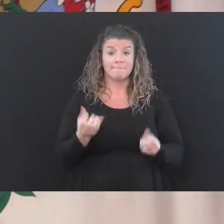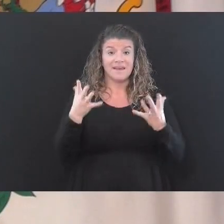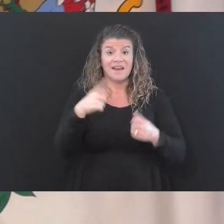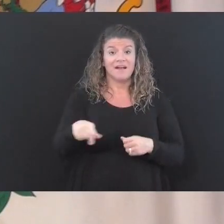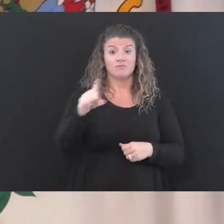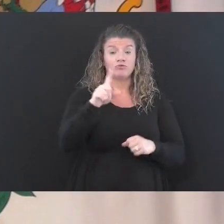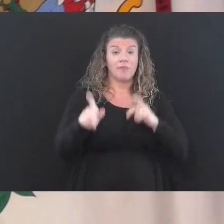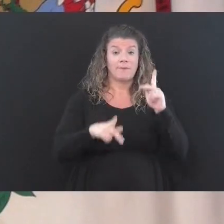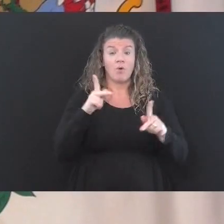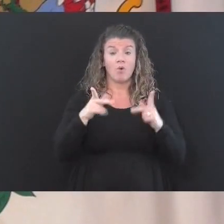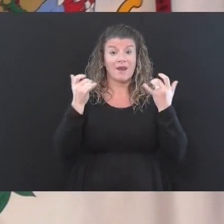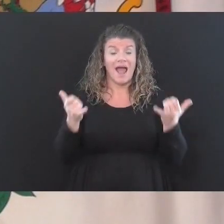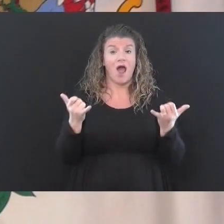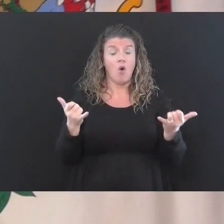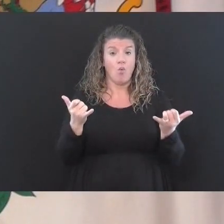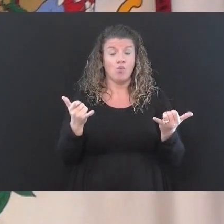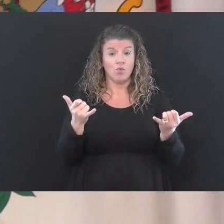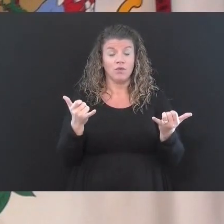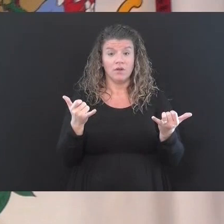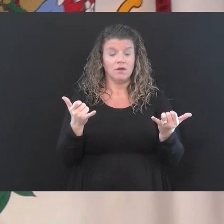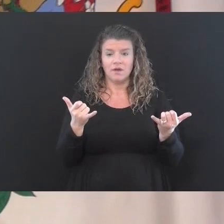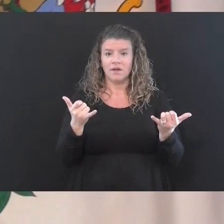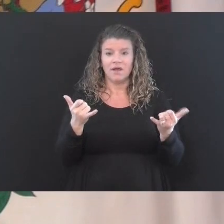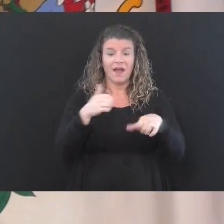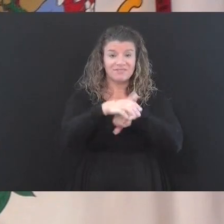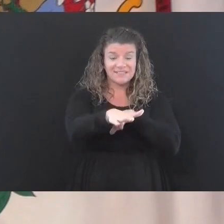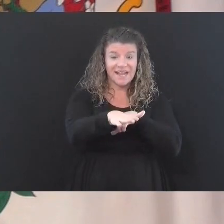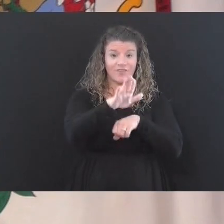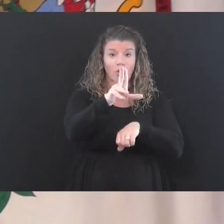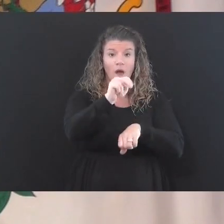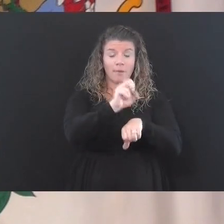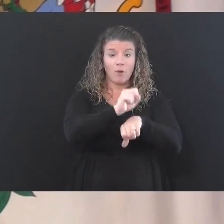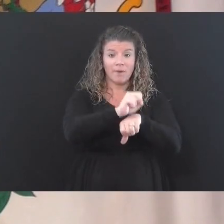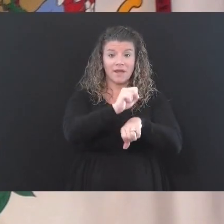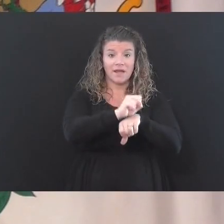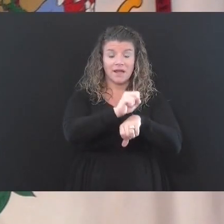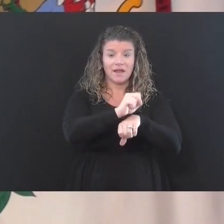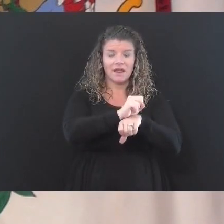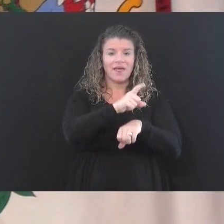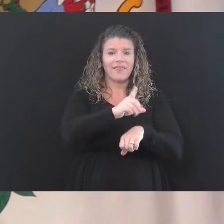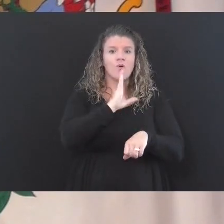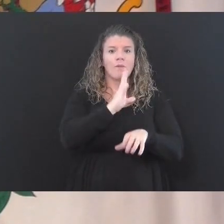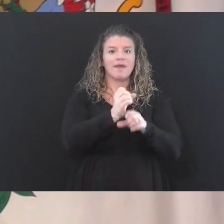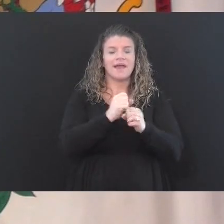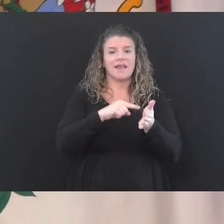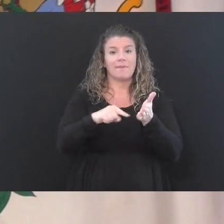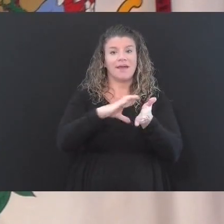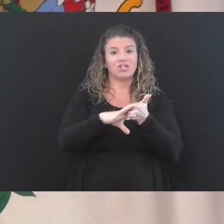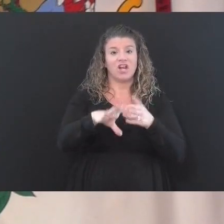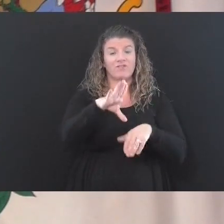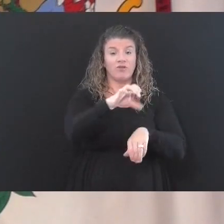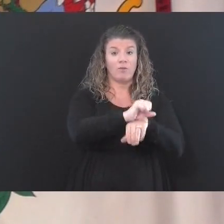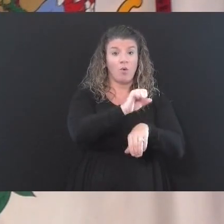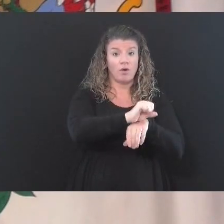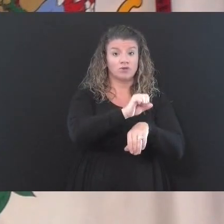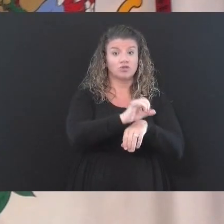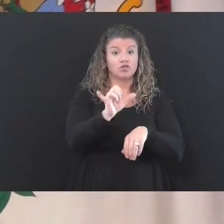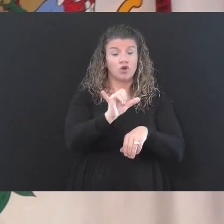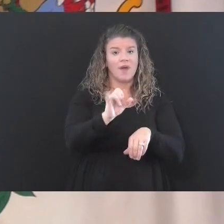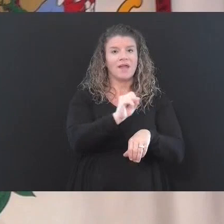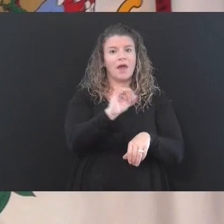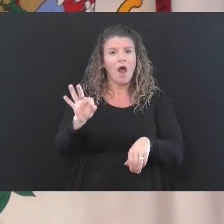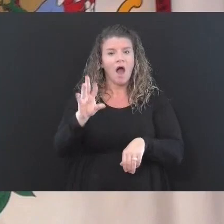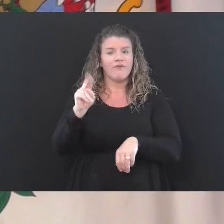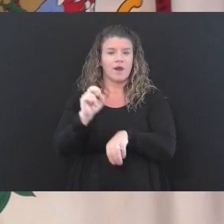are now, you know, have submitted unemployment claims will be getting a paycheck from their employers and coming off of